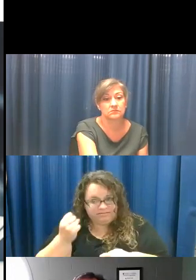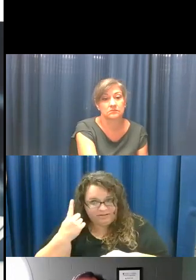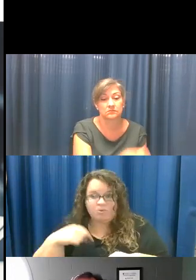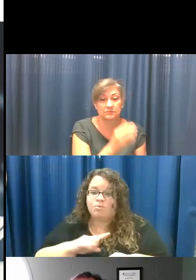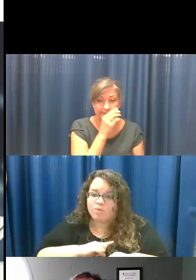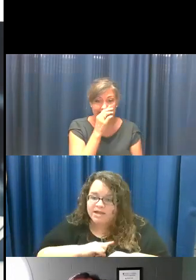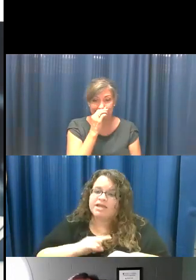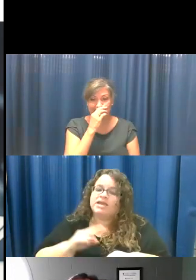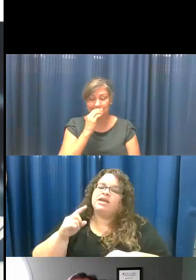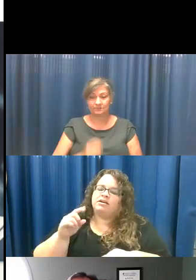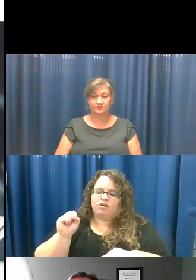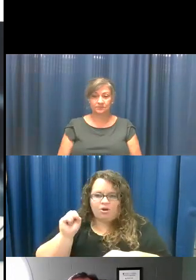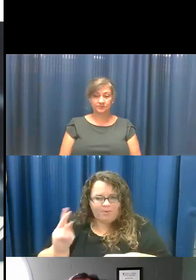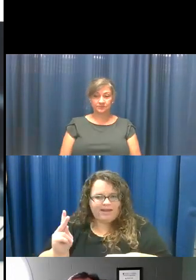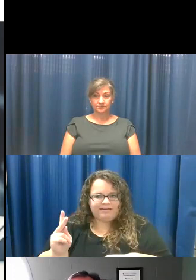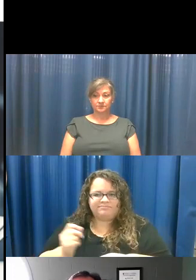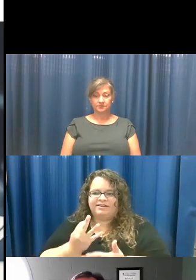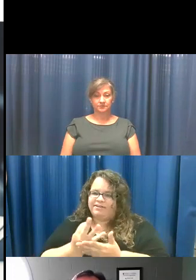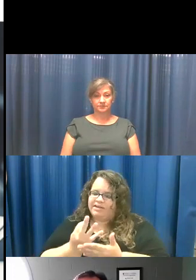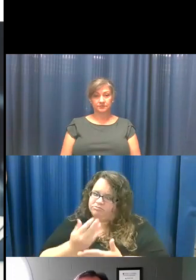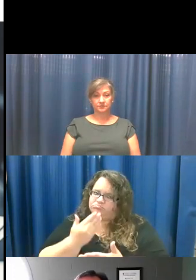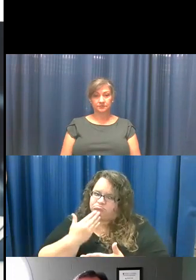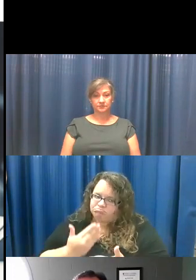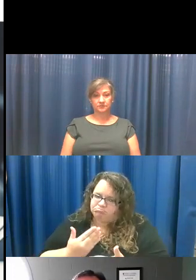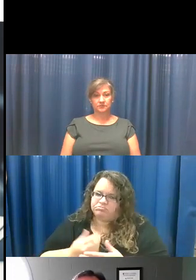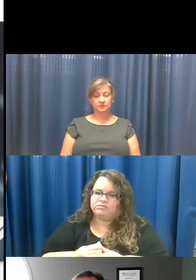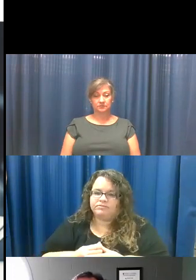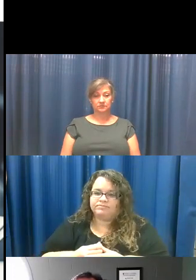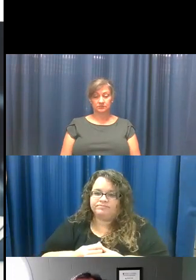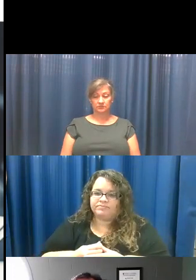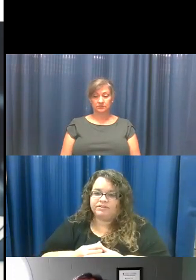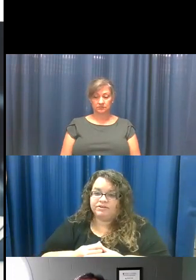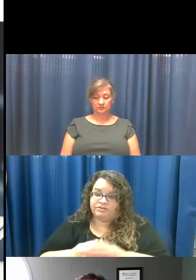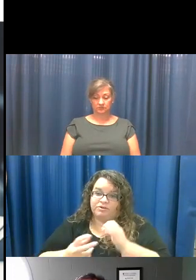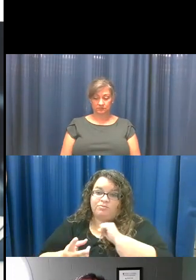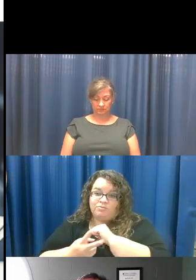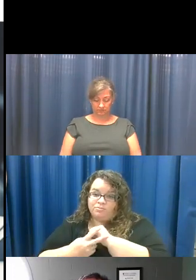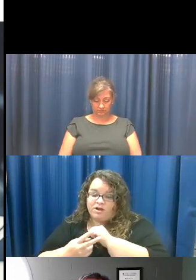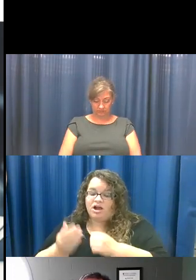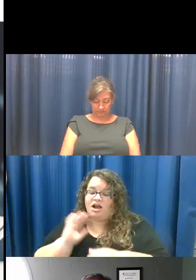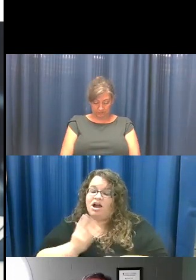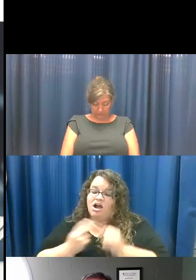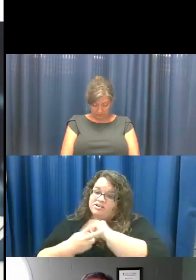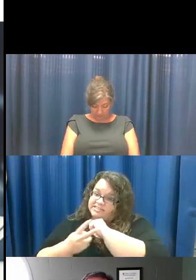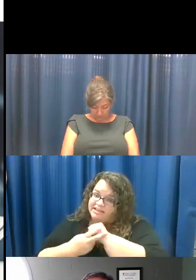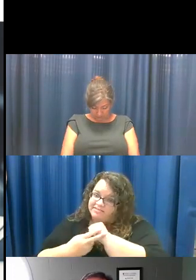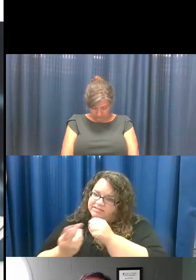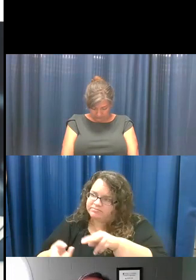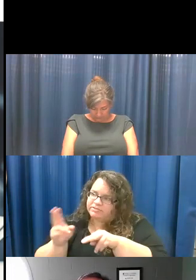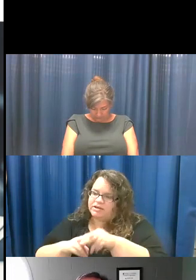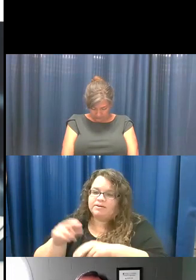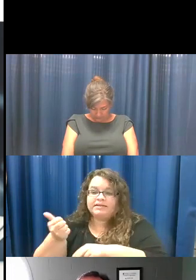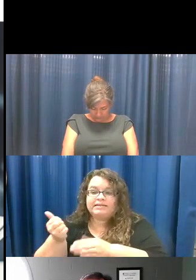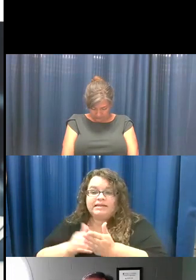Financially, we're in a good place. We increased our reserves by about $10 million this year, and there were multiple reasons for